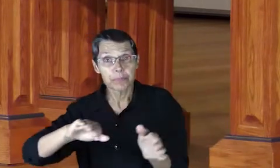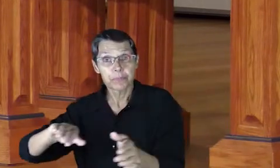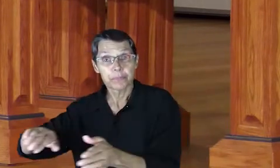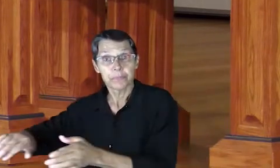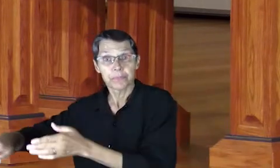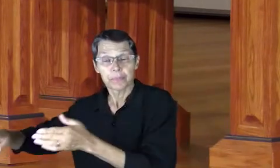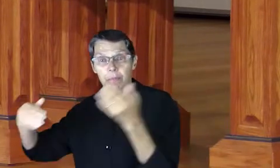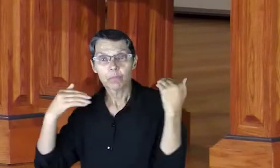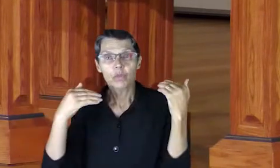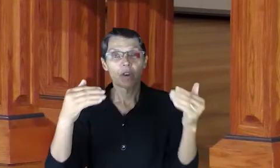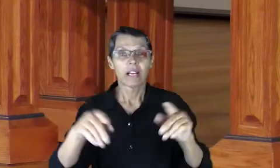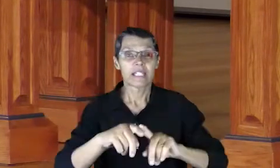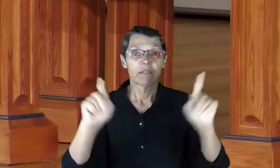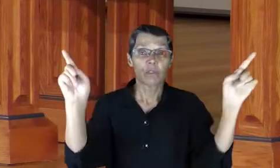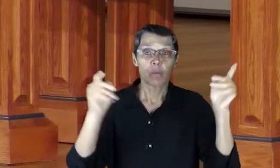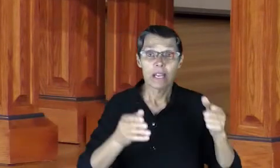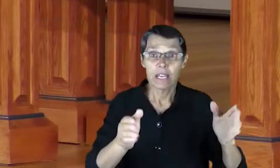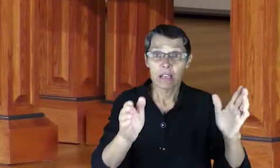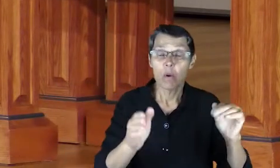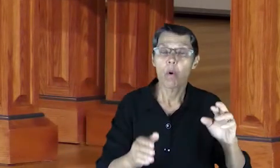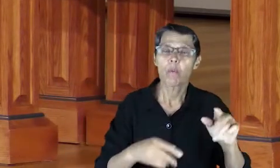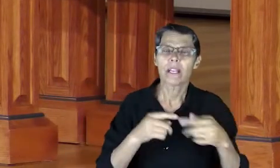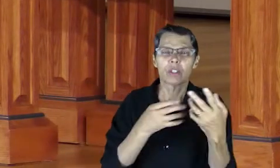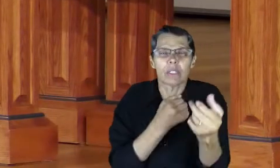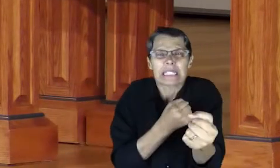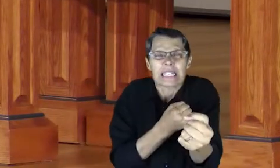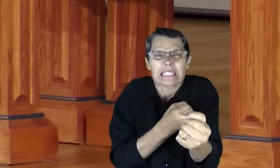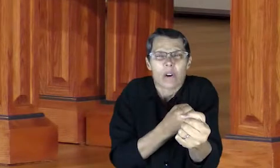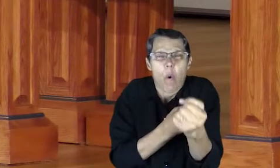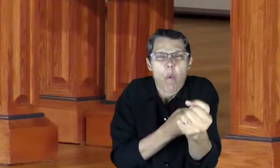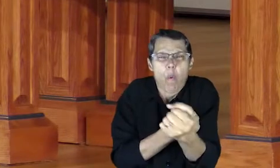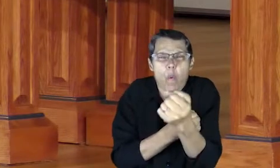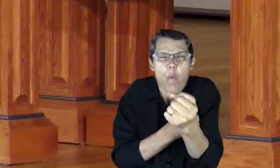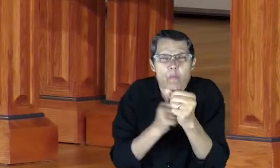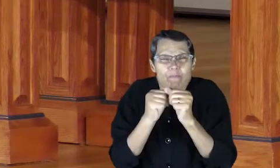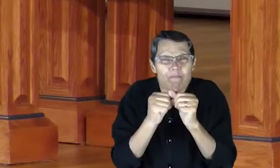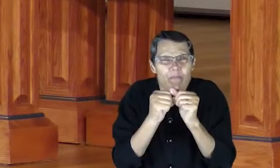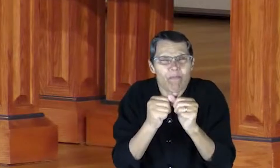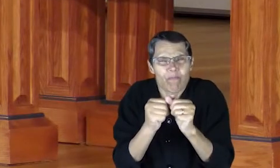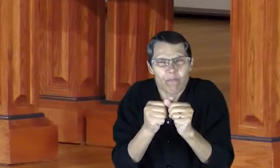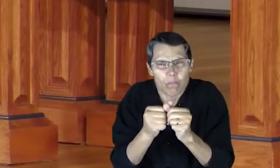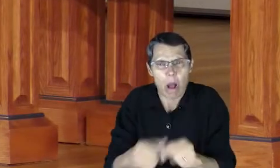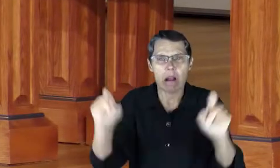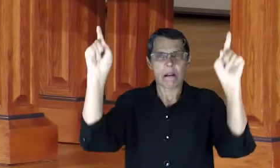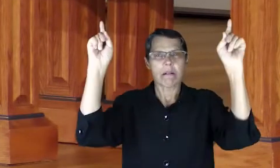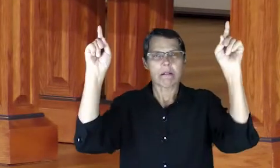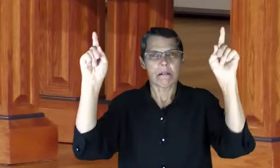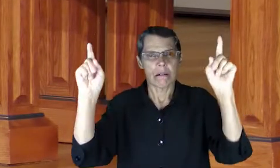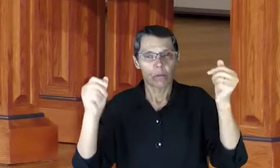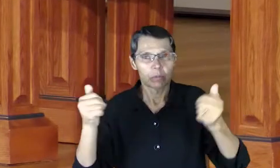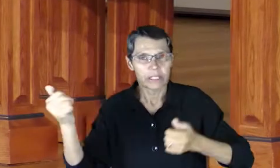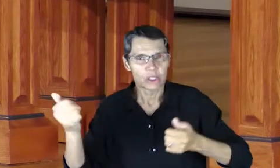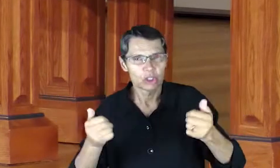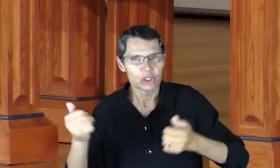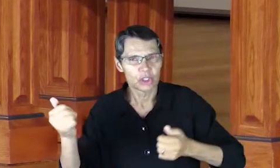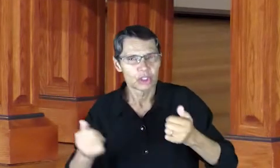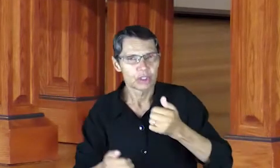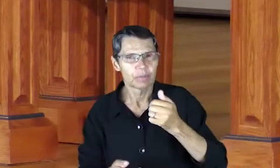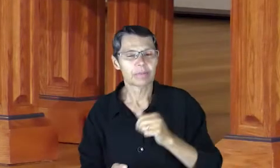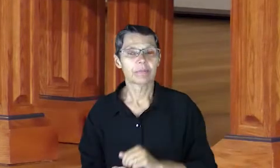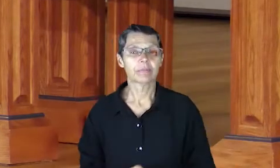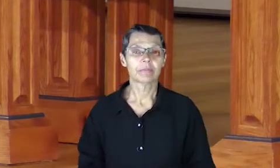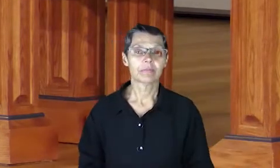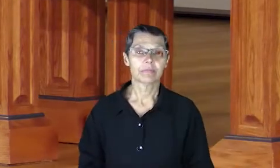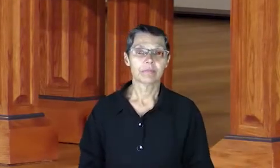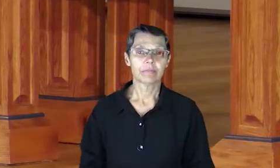is the time to hang on with everything you have in order to survive? I think in